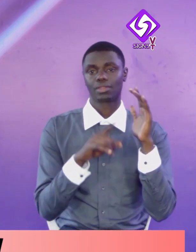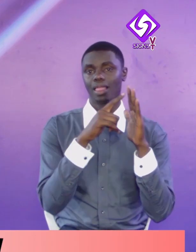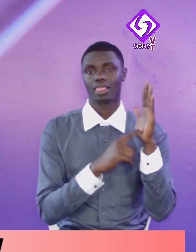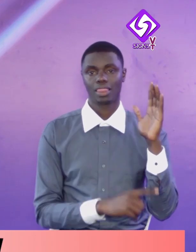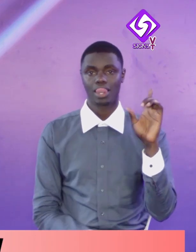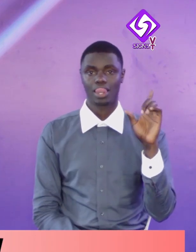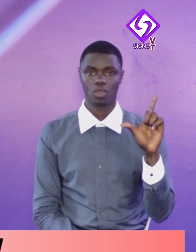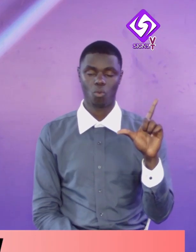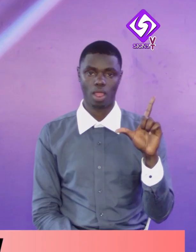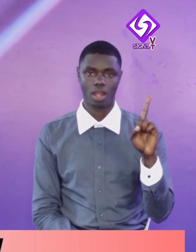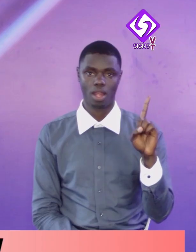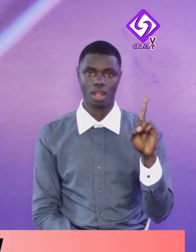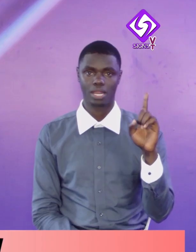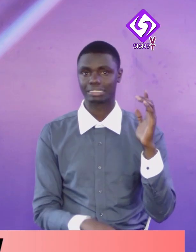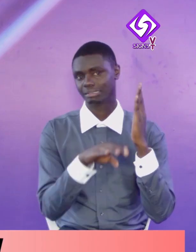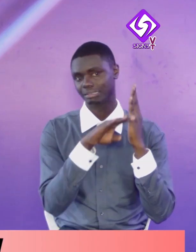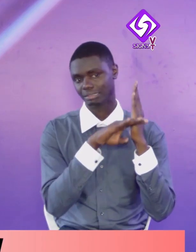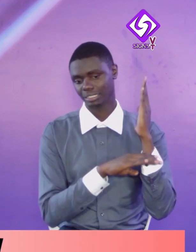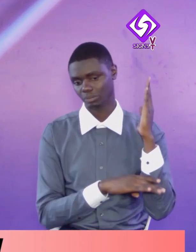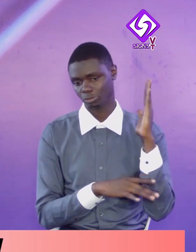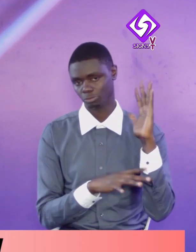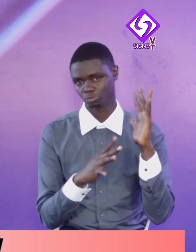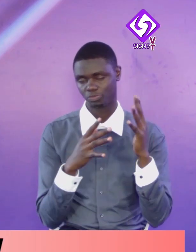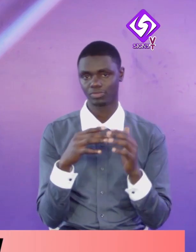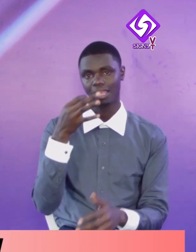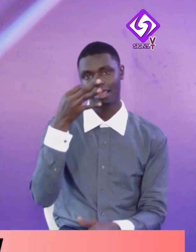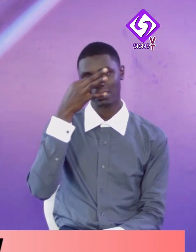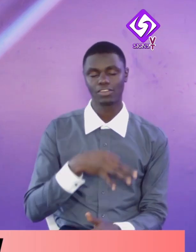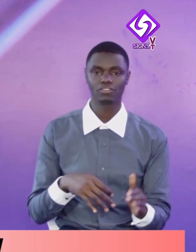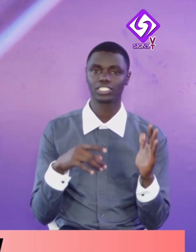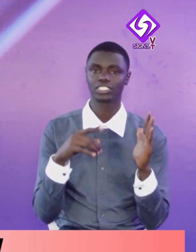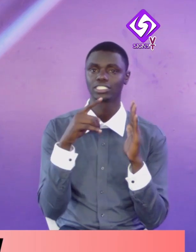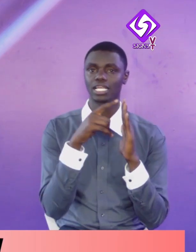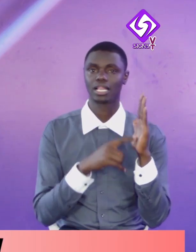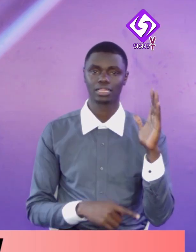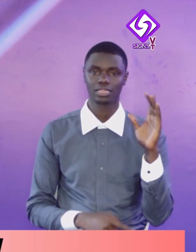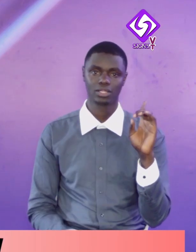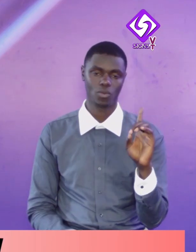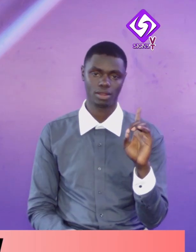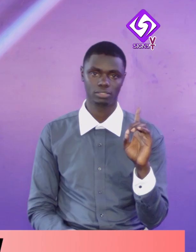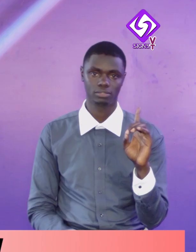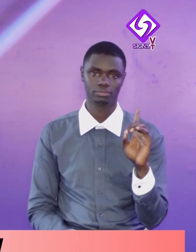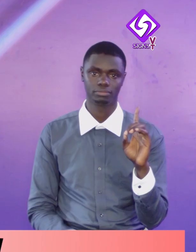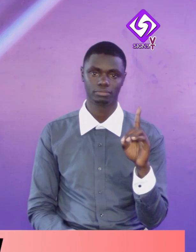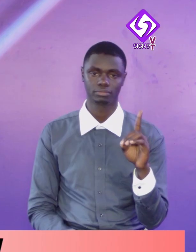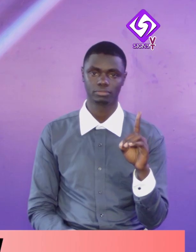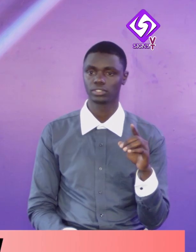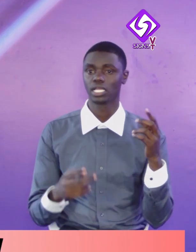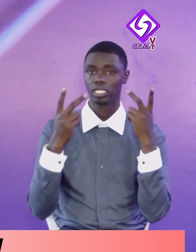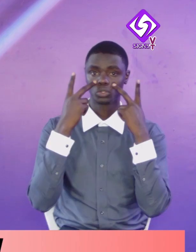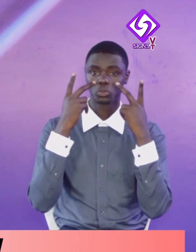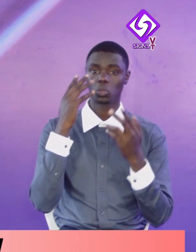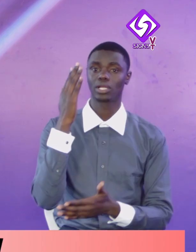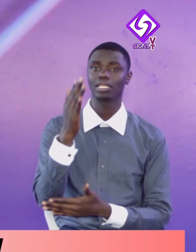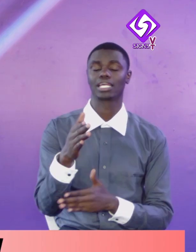how does the table look like? In the French Ligue 1, let's just look directly at